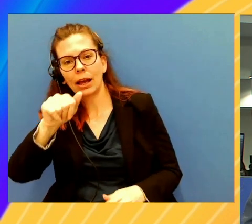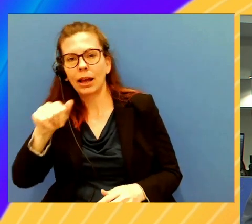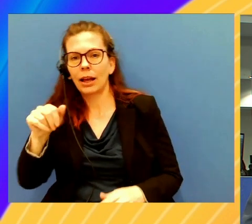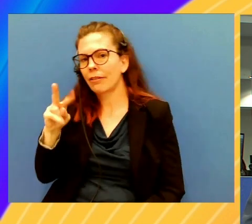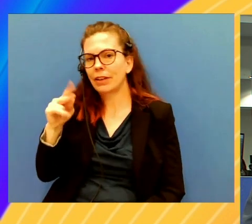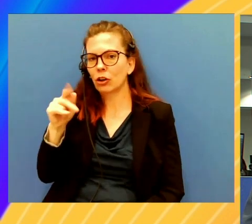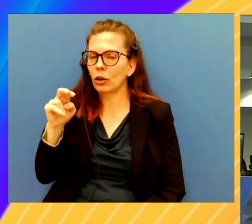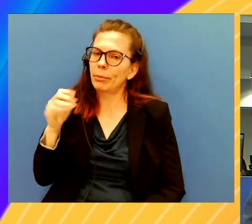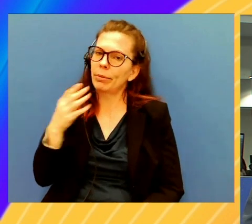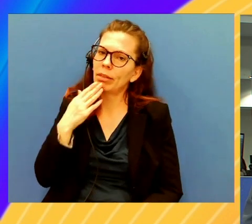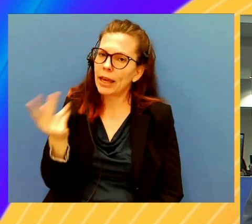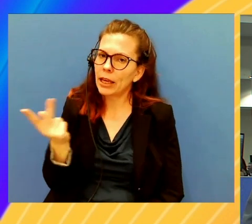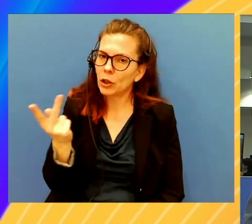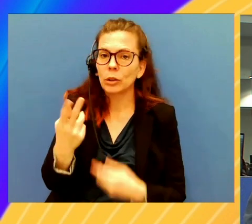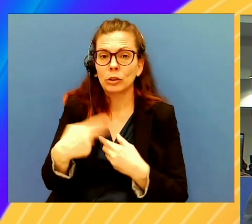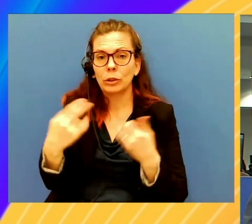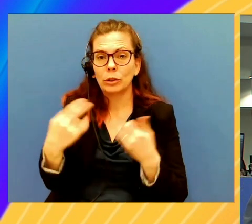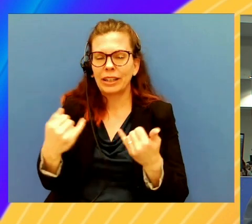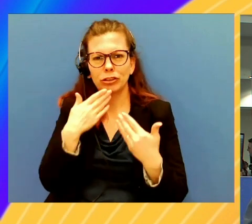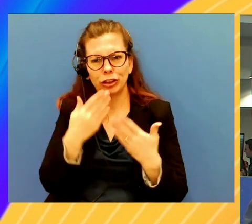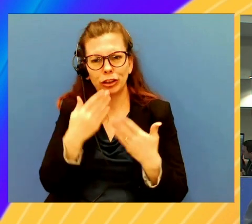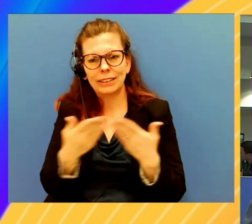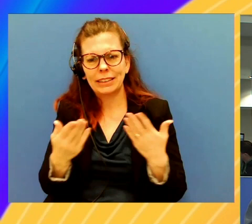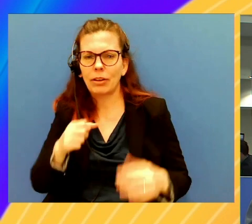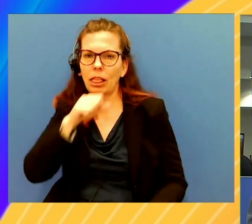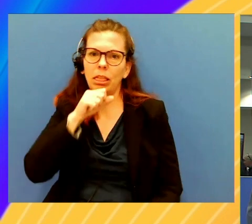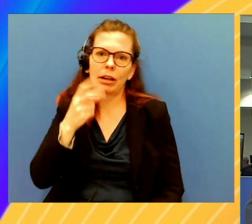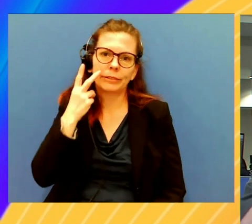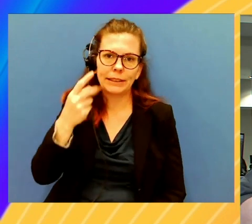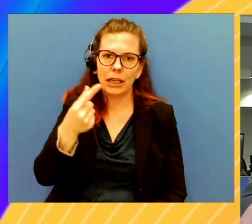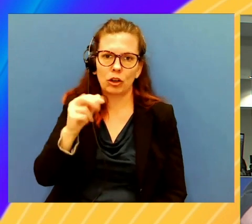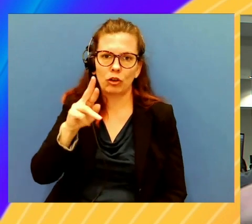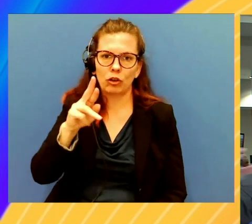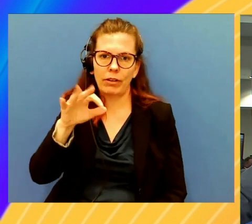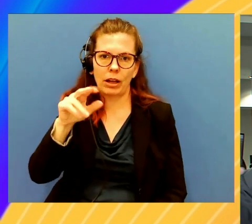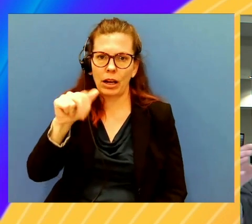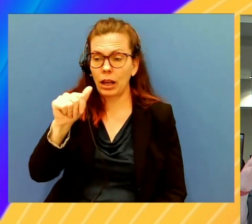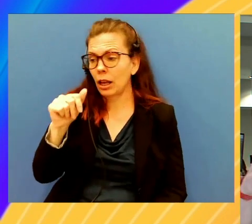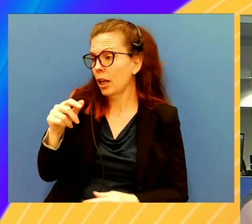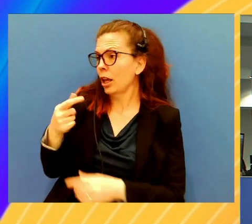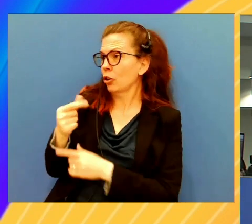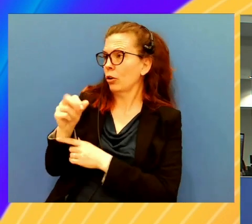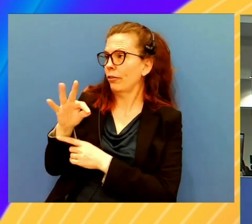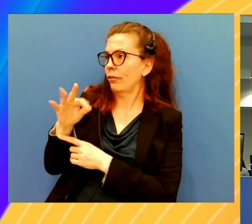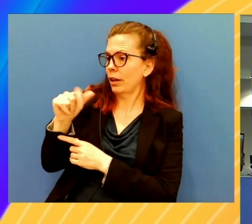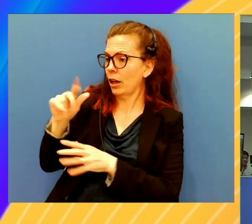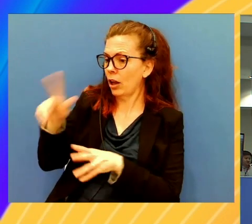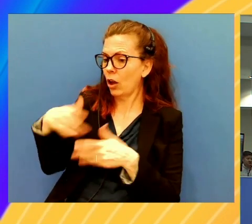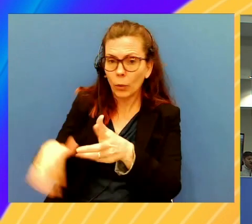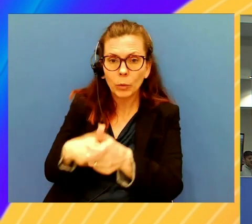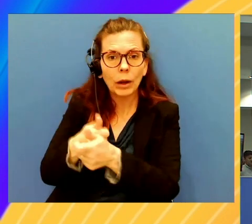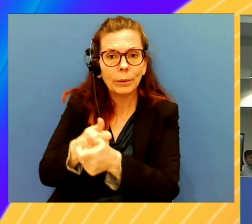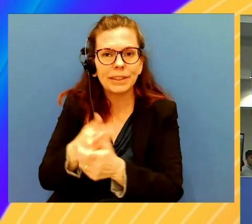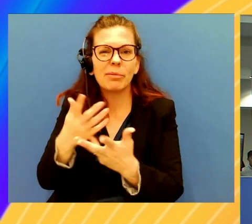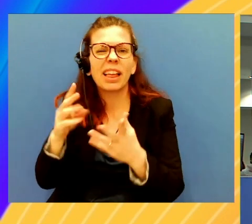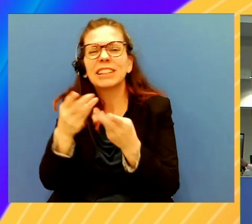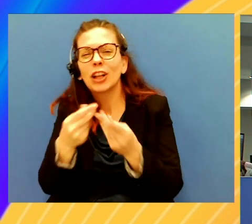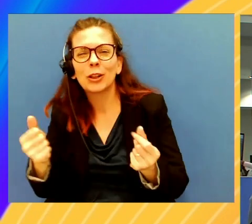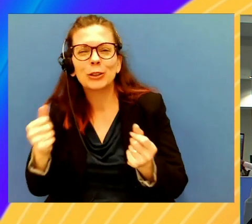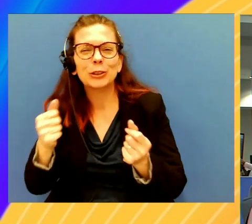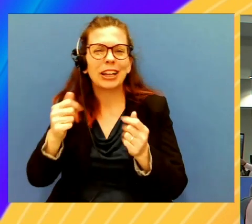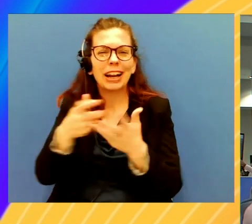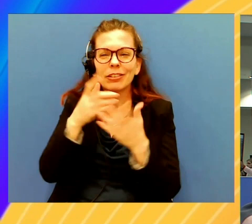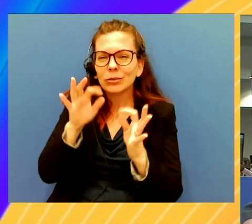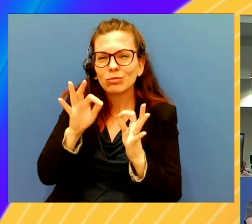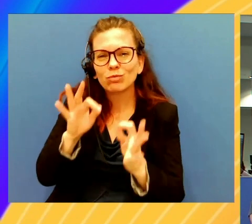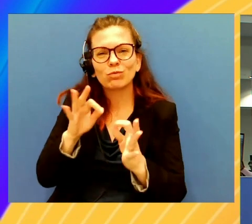This was really cool stuff. All right. I always love seeing Grafana and seeing, like, Grafana always kind of wraps up like a solution or a